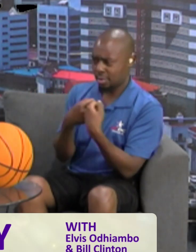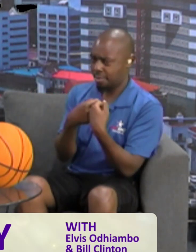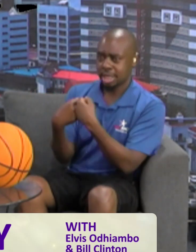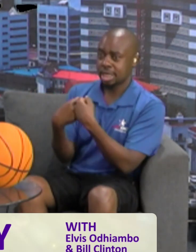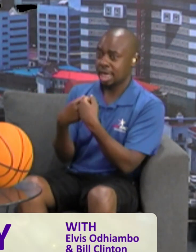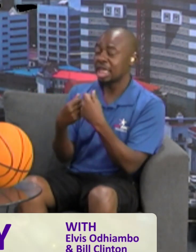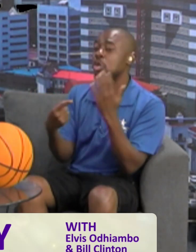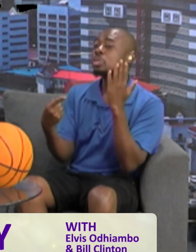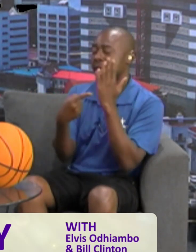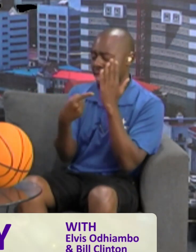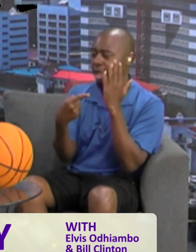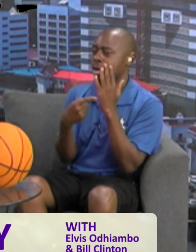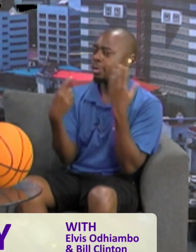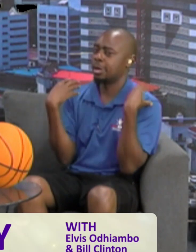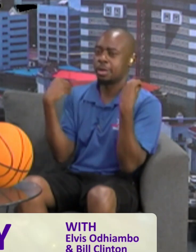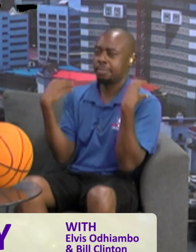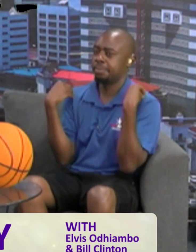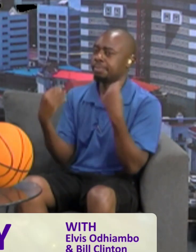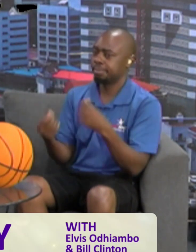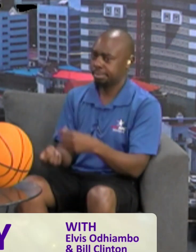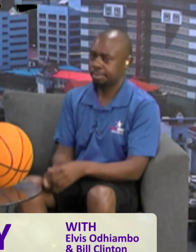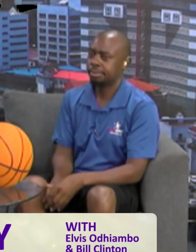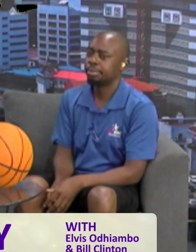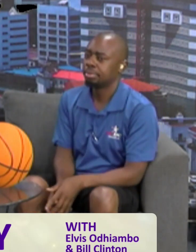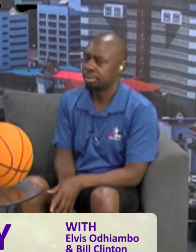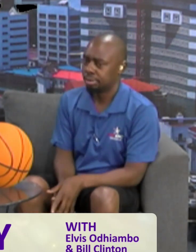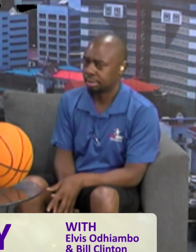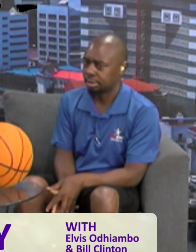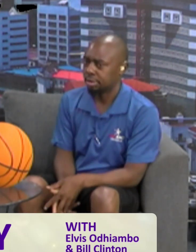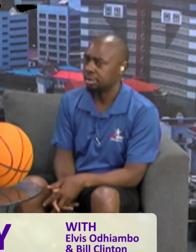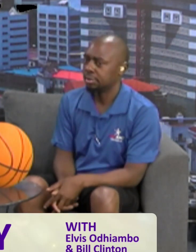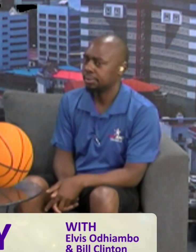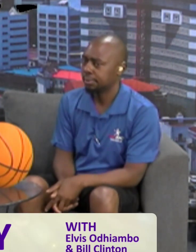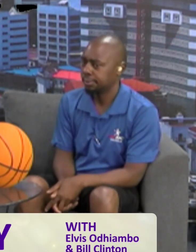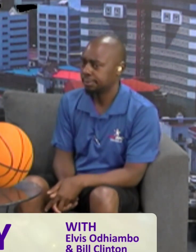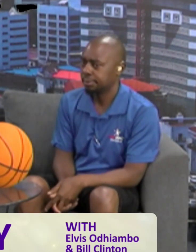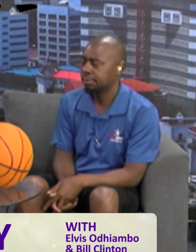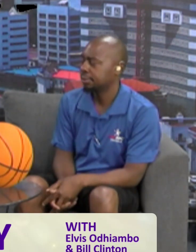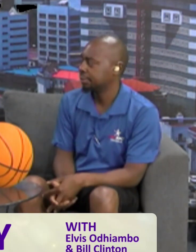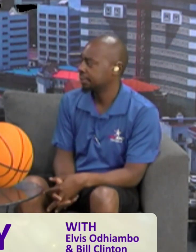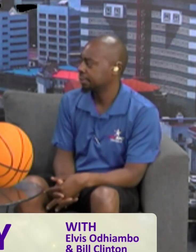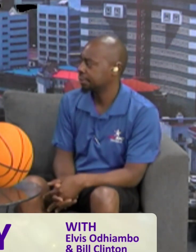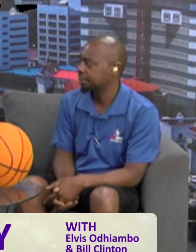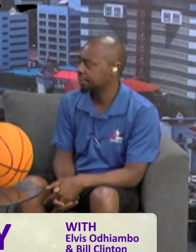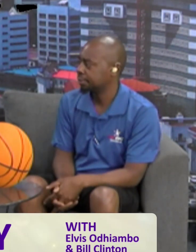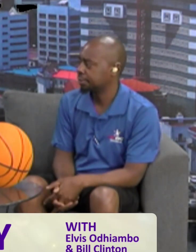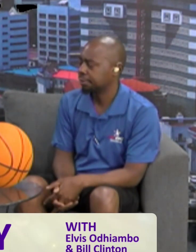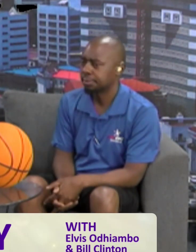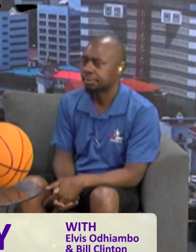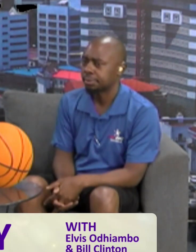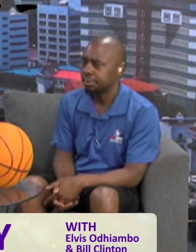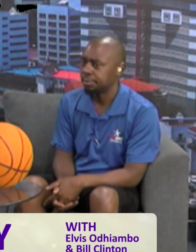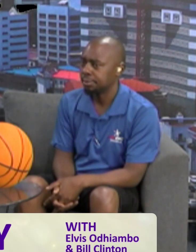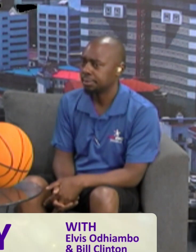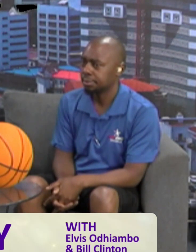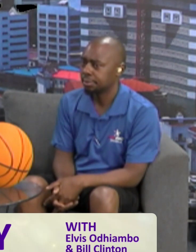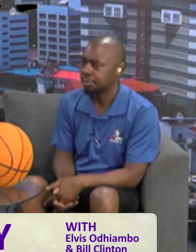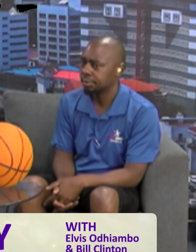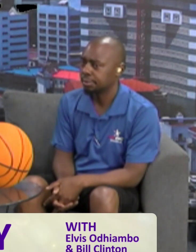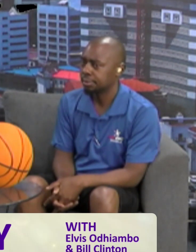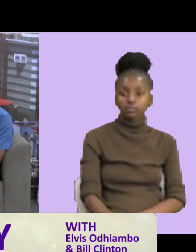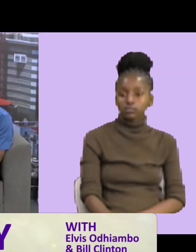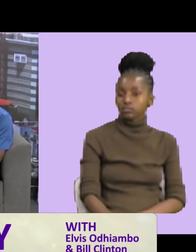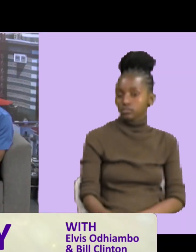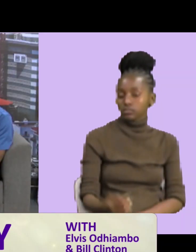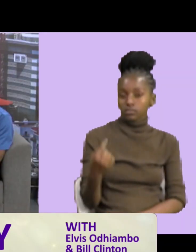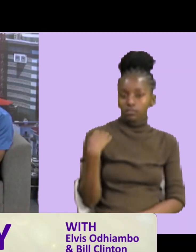clearly, it is going to be a very hard game, and like I said before, a technical game. All right. At number 3, we have Arsenal,